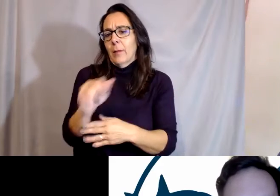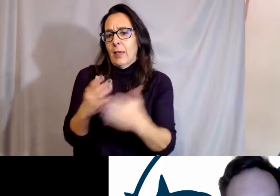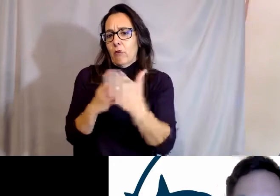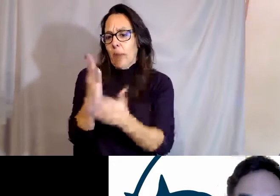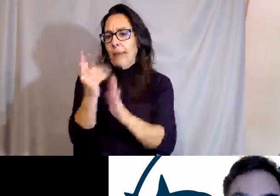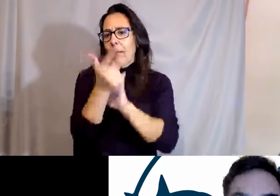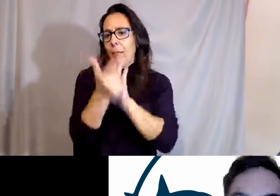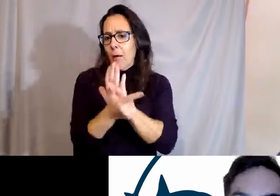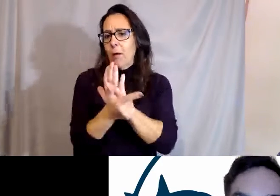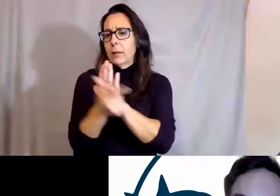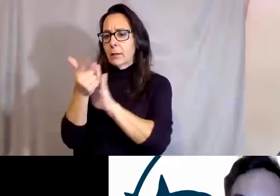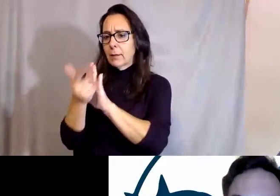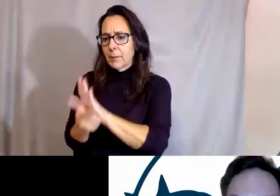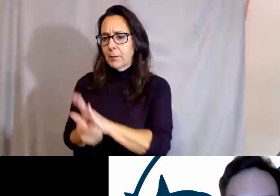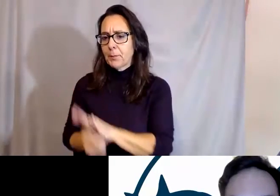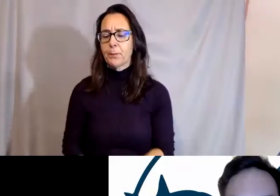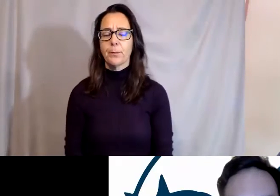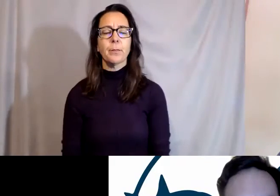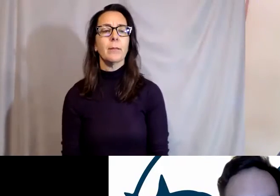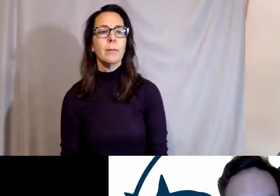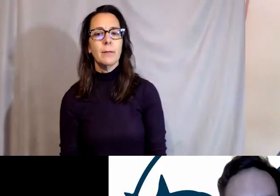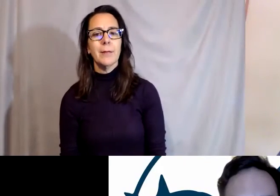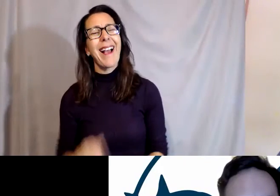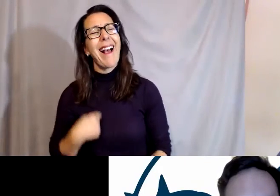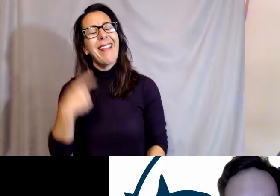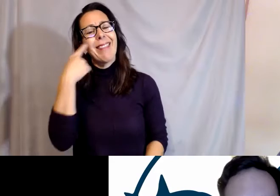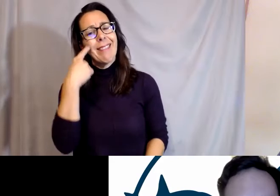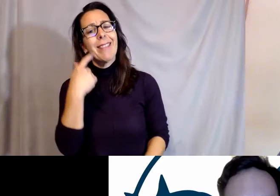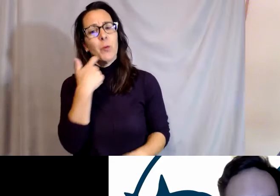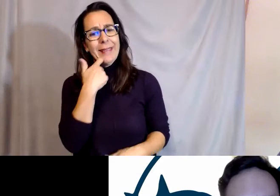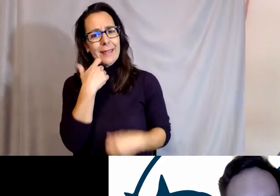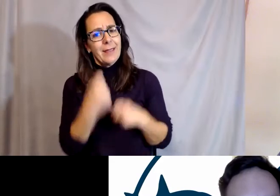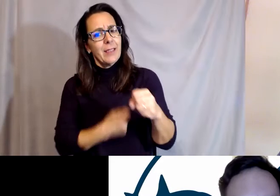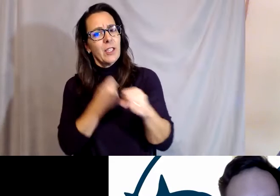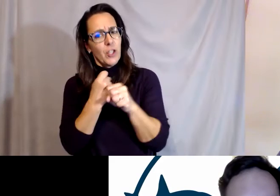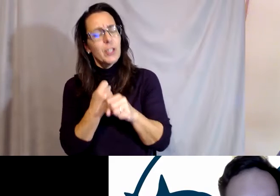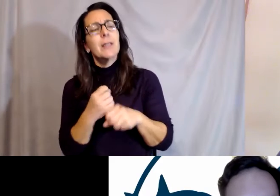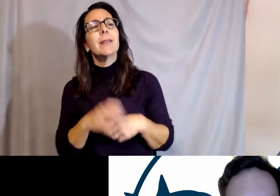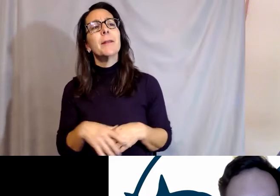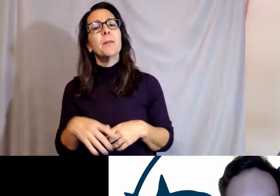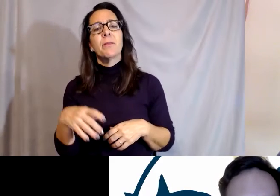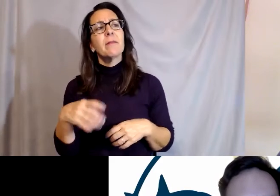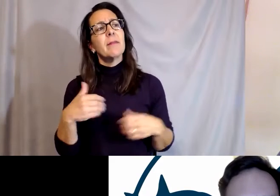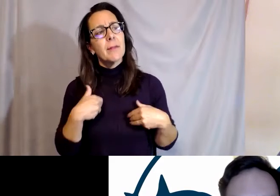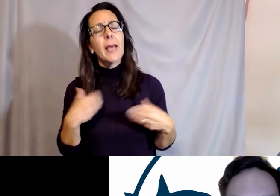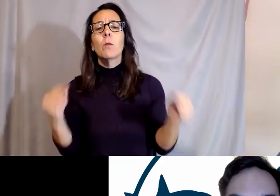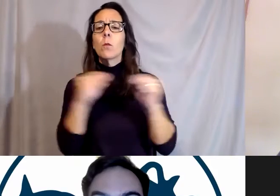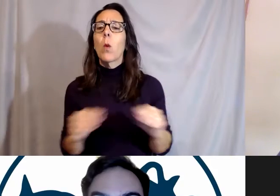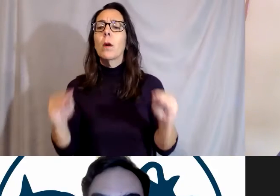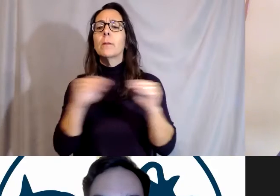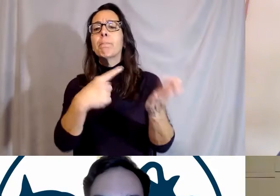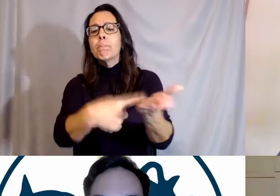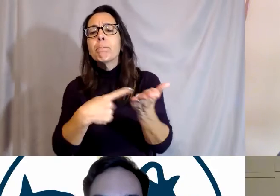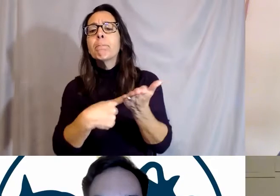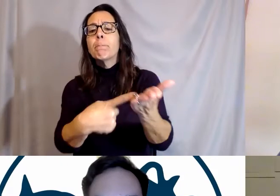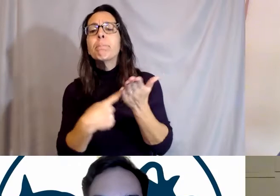Mm-hmm. Well, I think increasingly so, especially in recent years, having a conversation around the